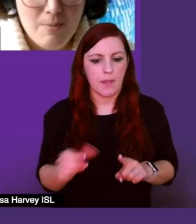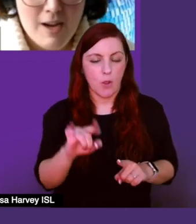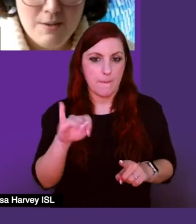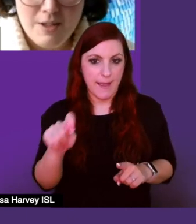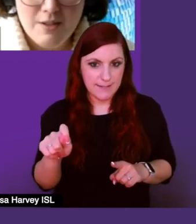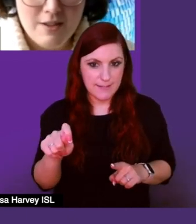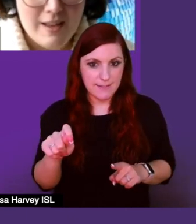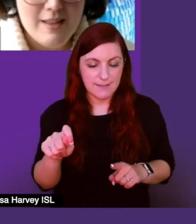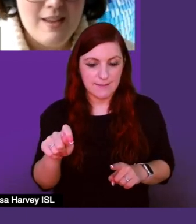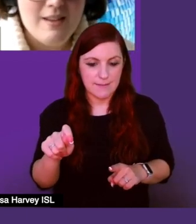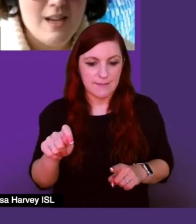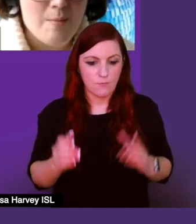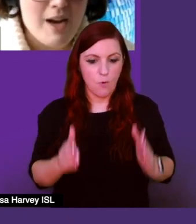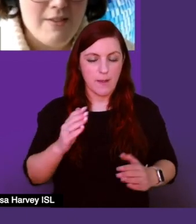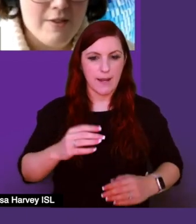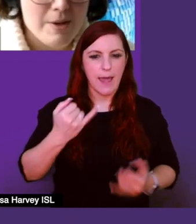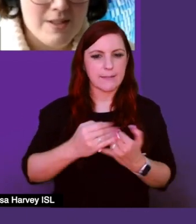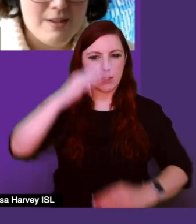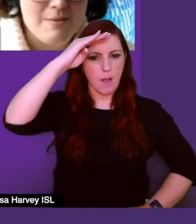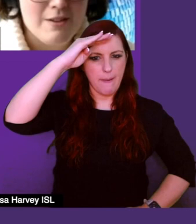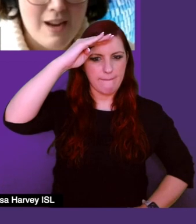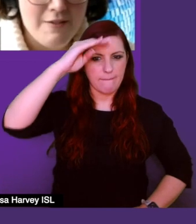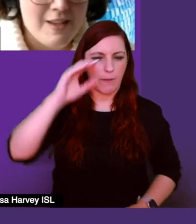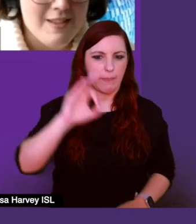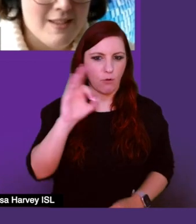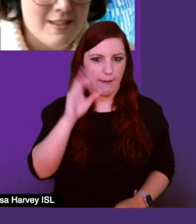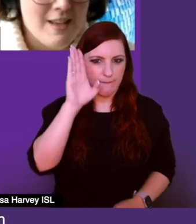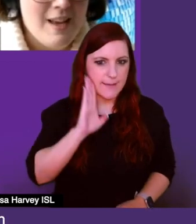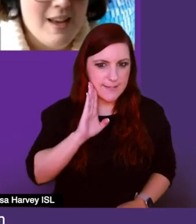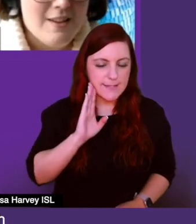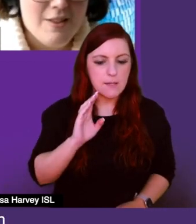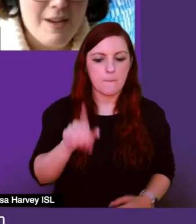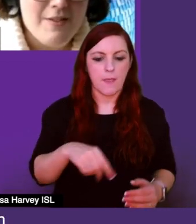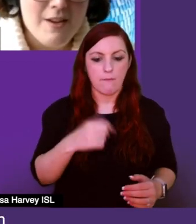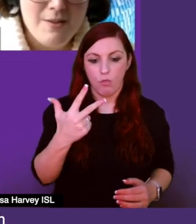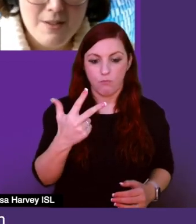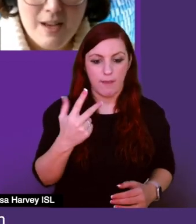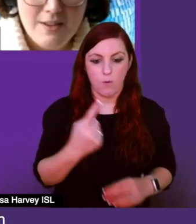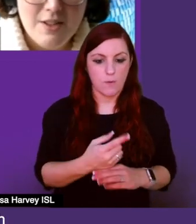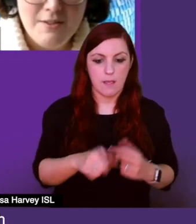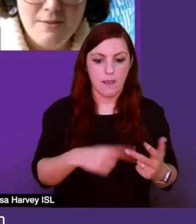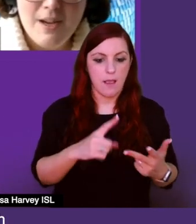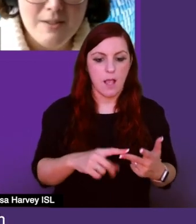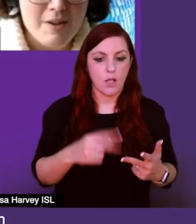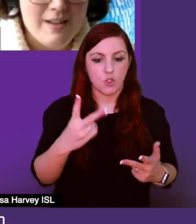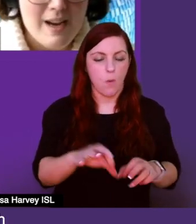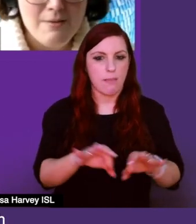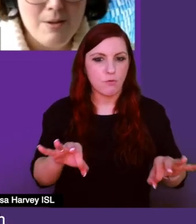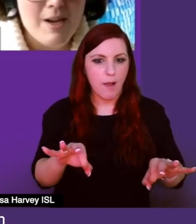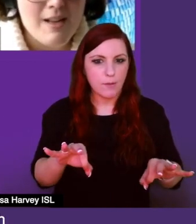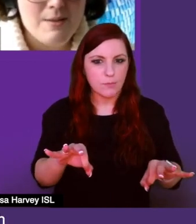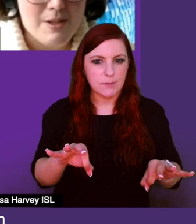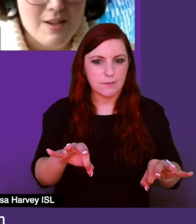Bandit robots, which look like the top half of a person with gray faces. There are 3 of those, 2 Aldebaran